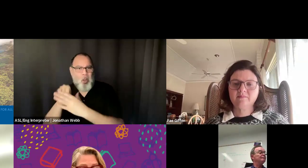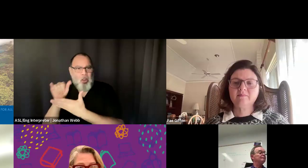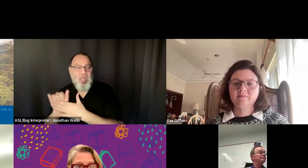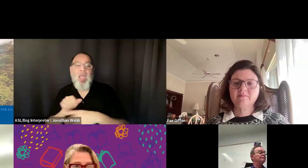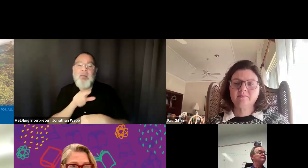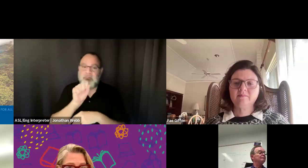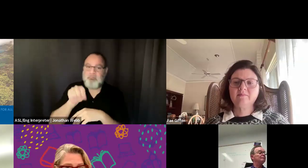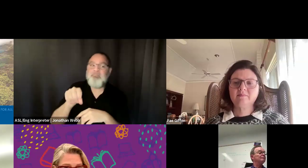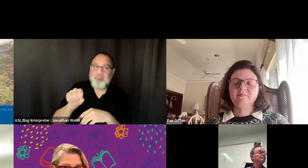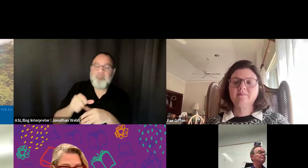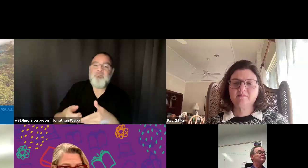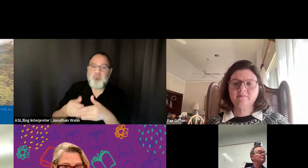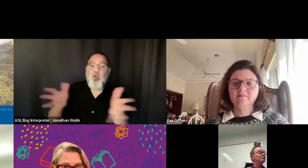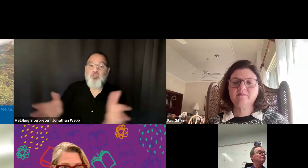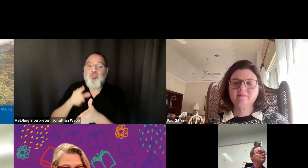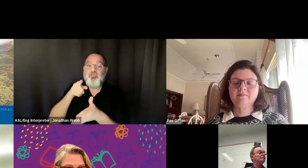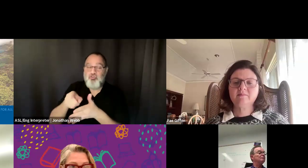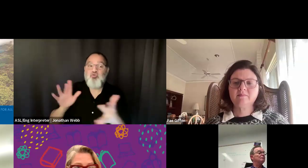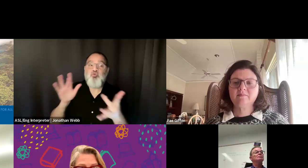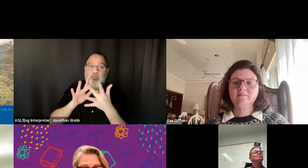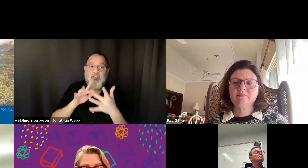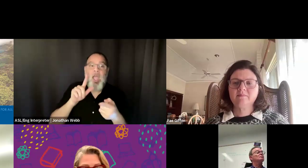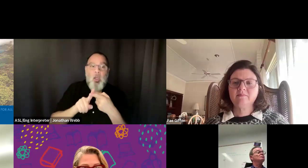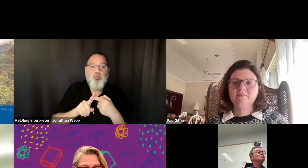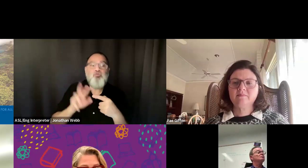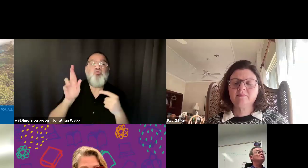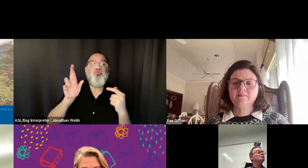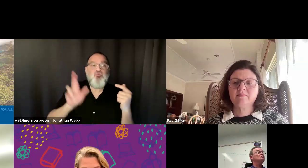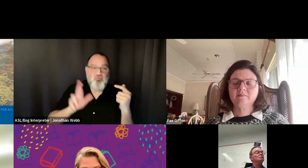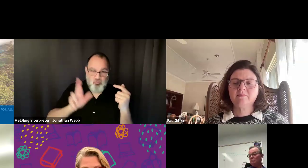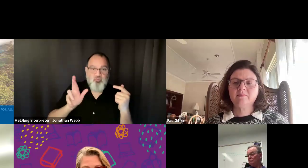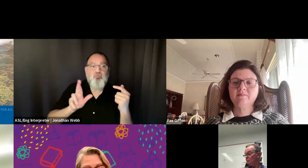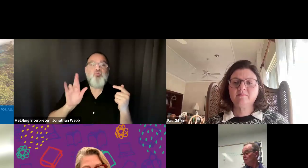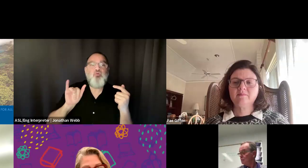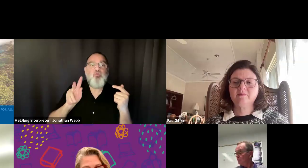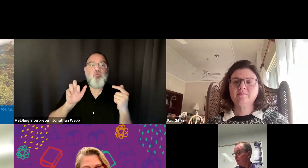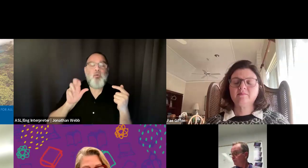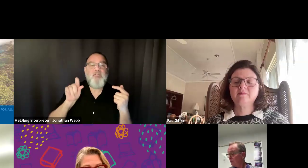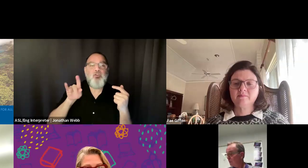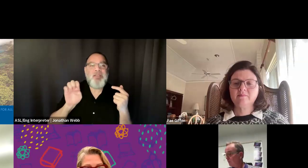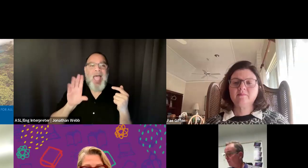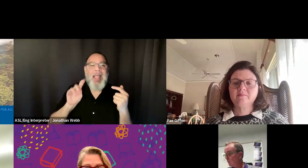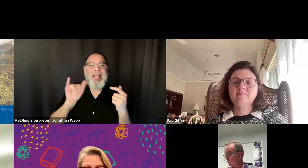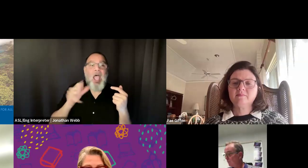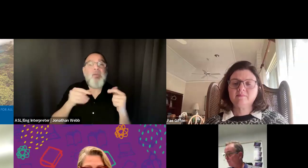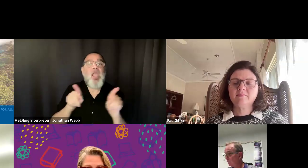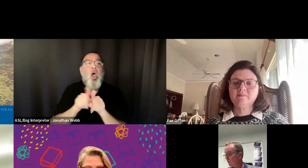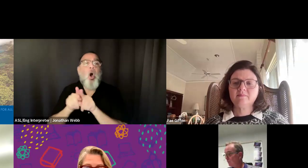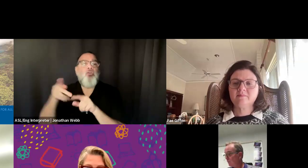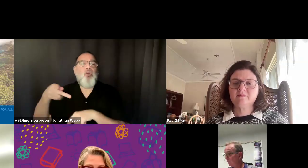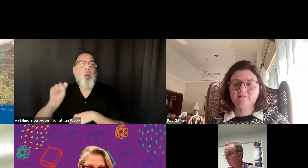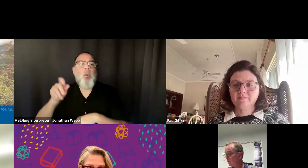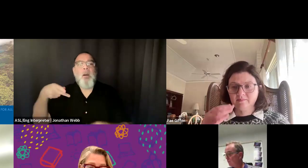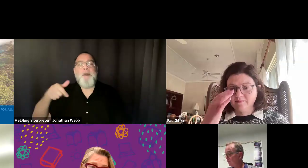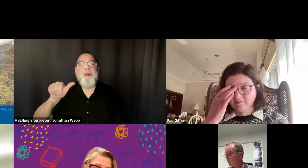Riverside County Library. Palm Springs, the city of Palm Springs also runs its own library system. So